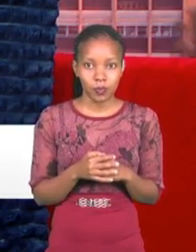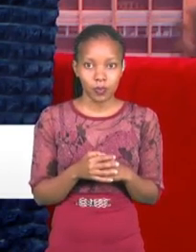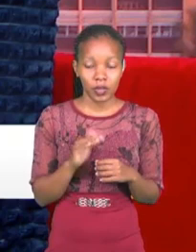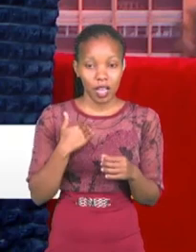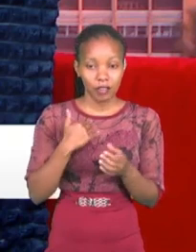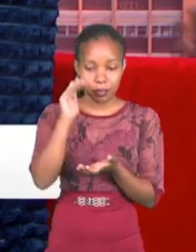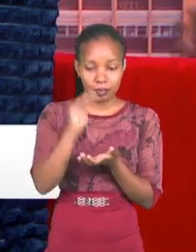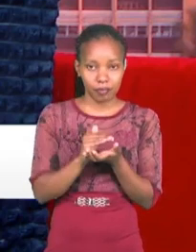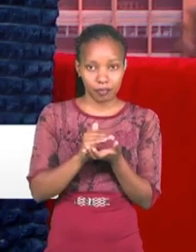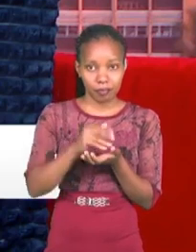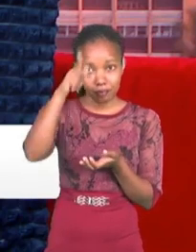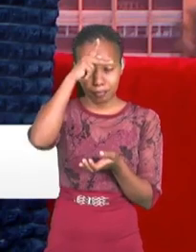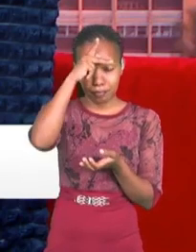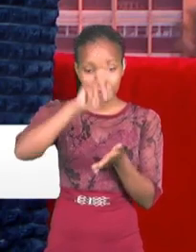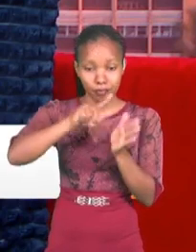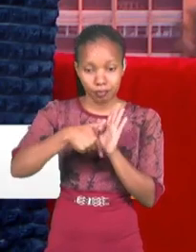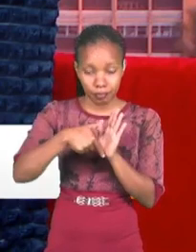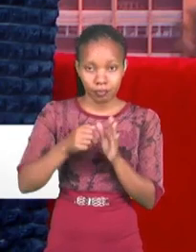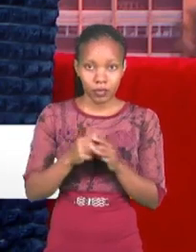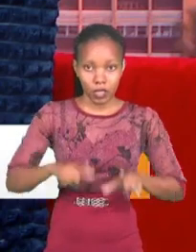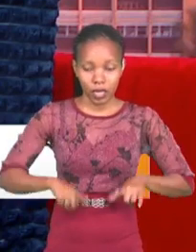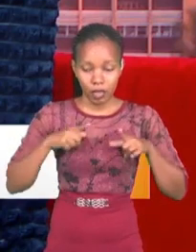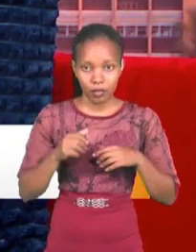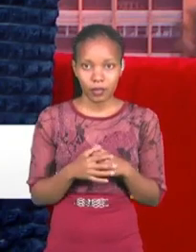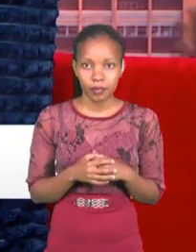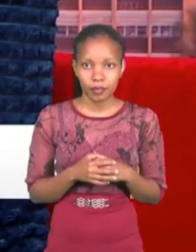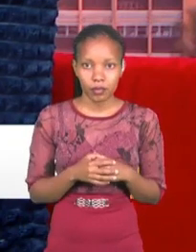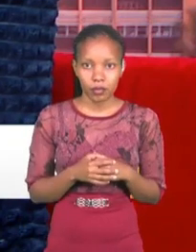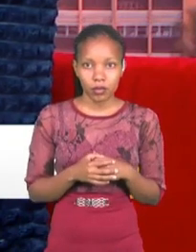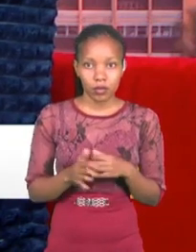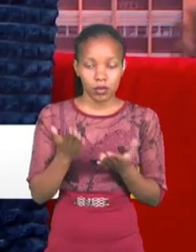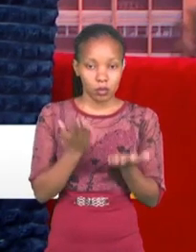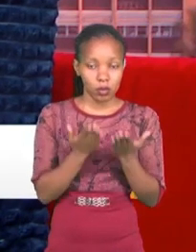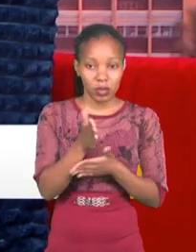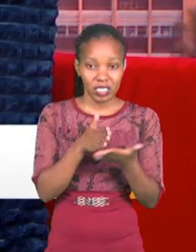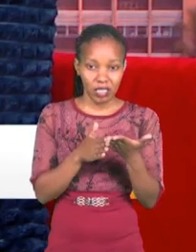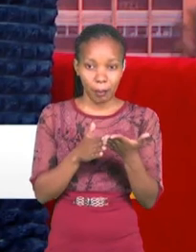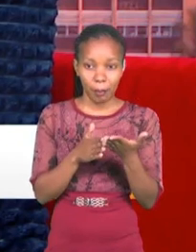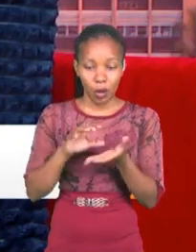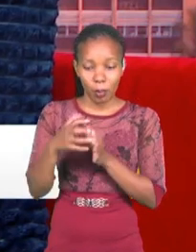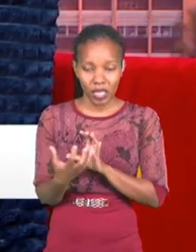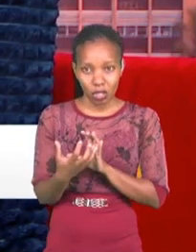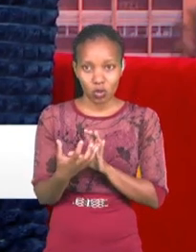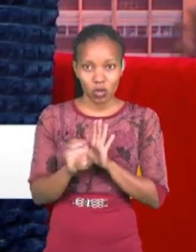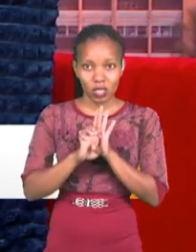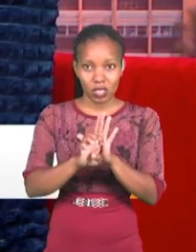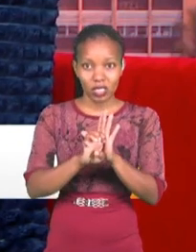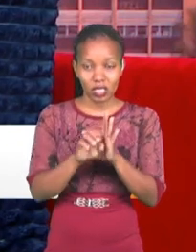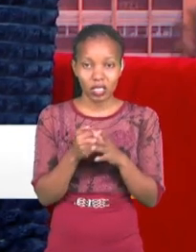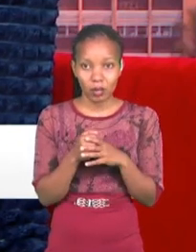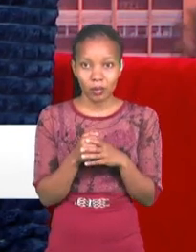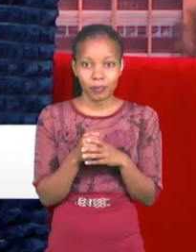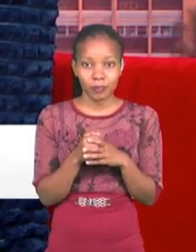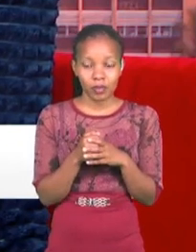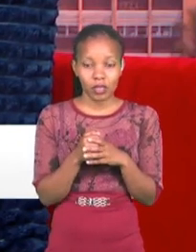reduced intelligence later on. In life. May be some respiratory complications like bronchopulmonary